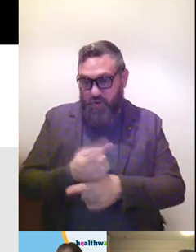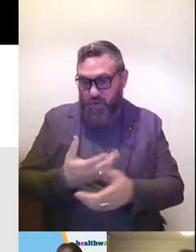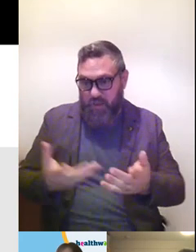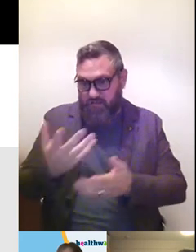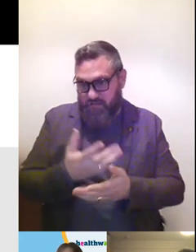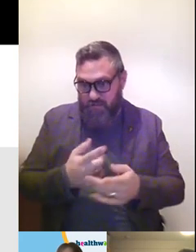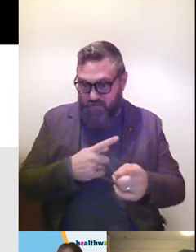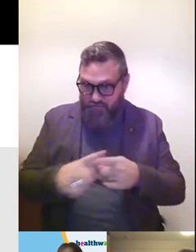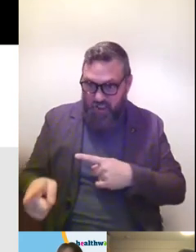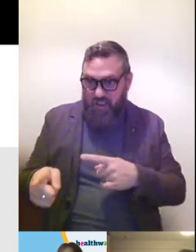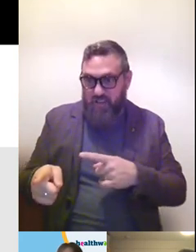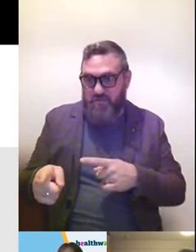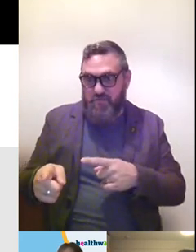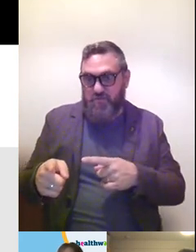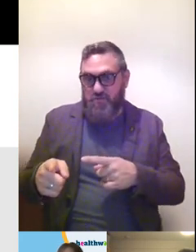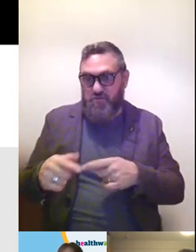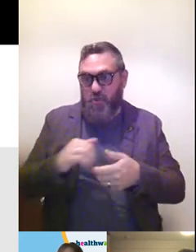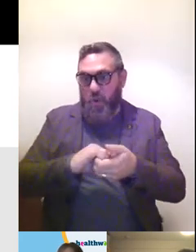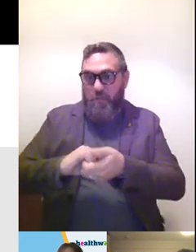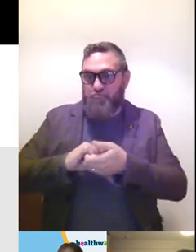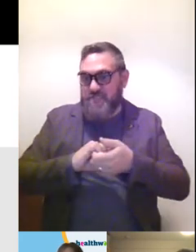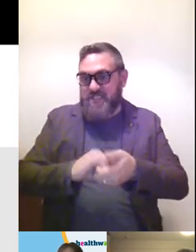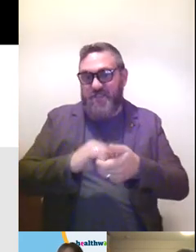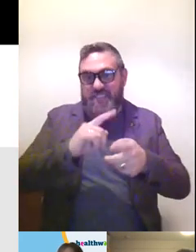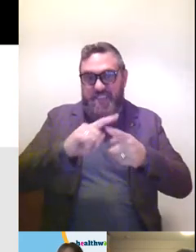as collaboratively as we can with different partner